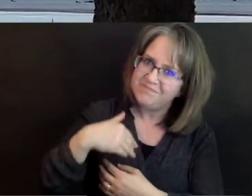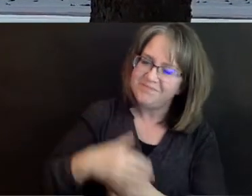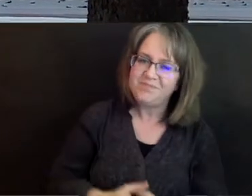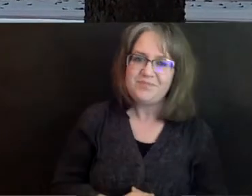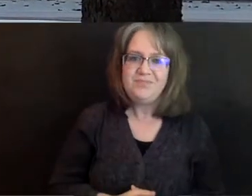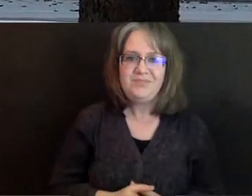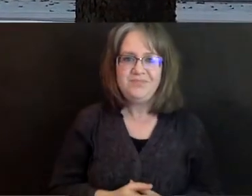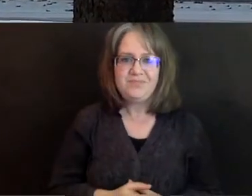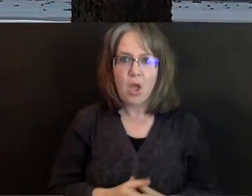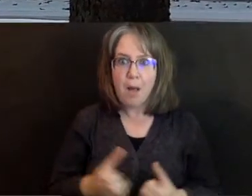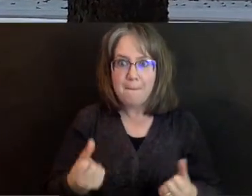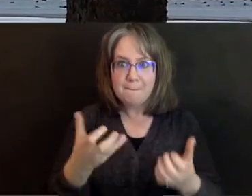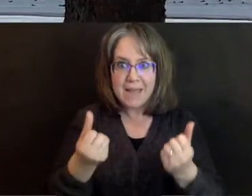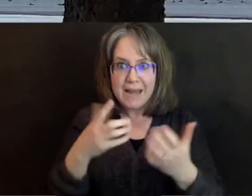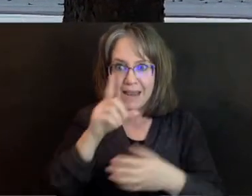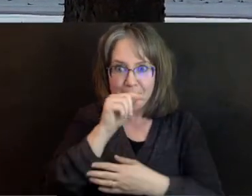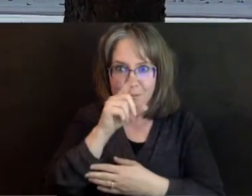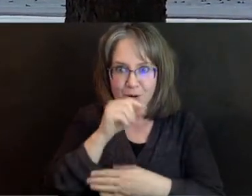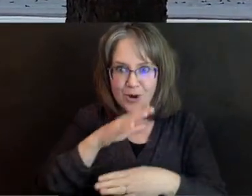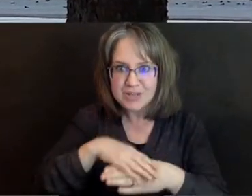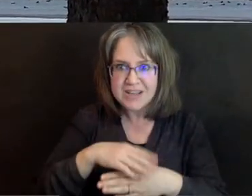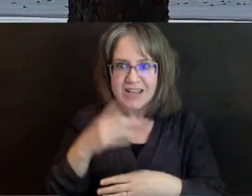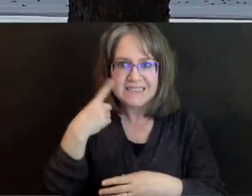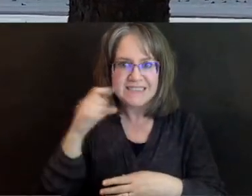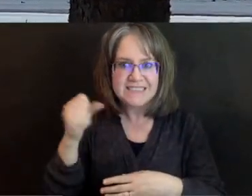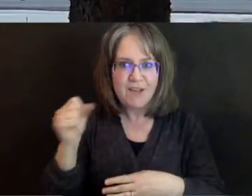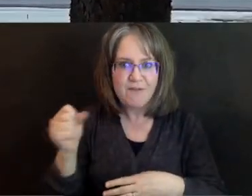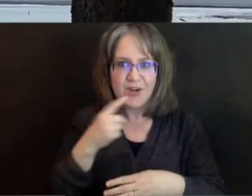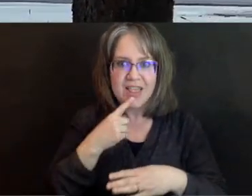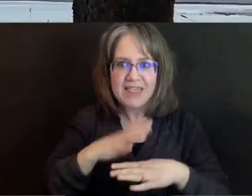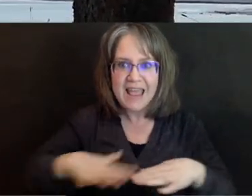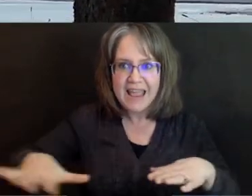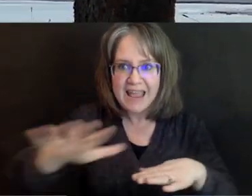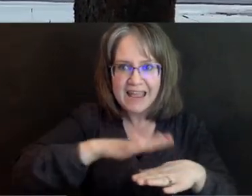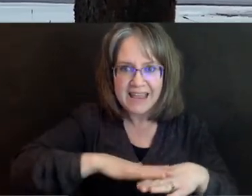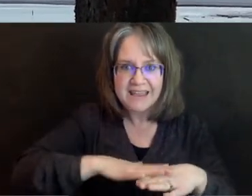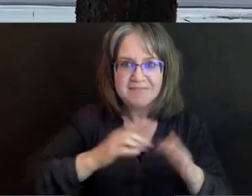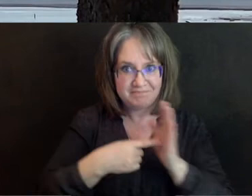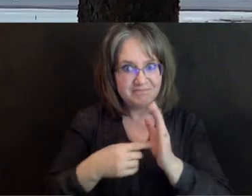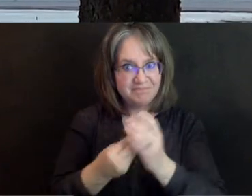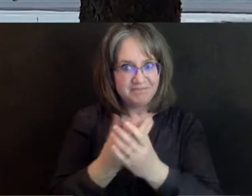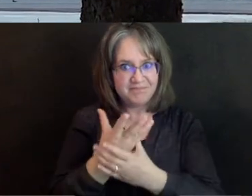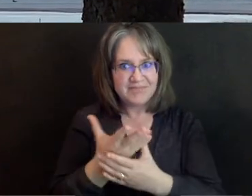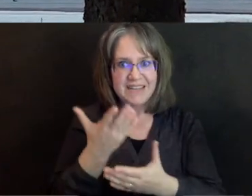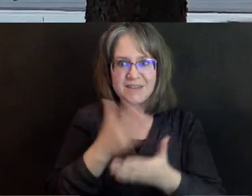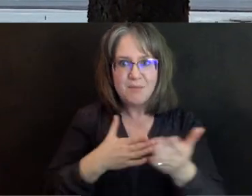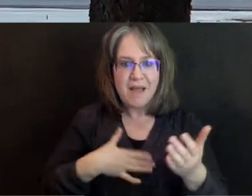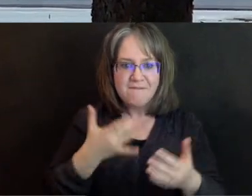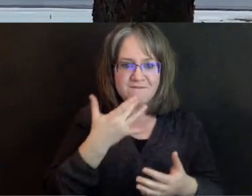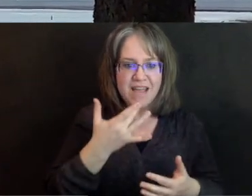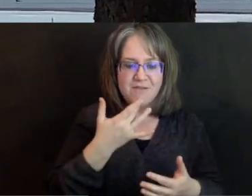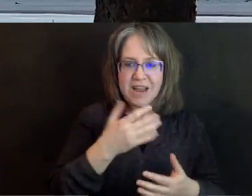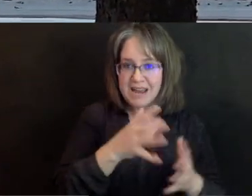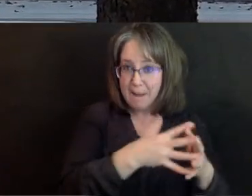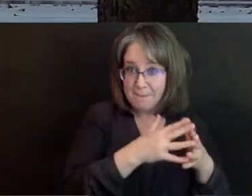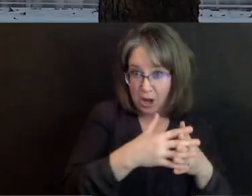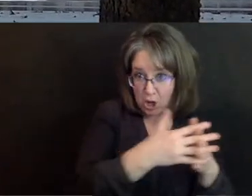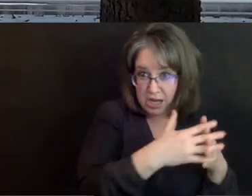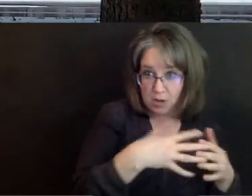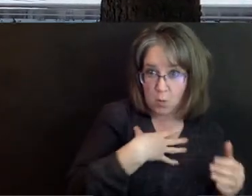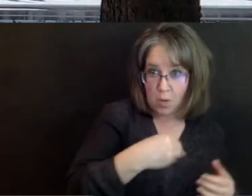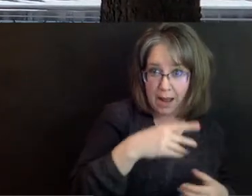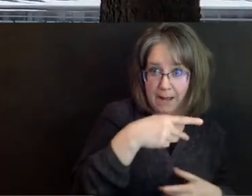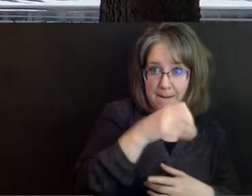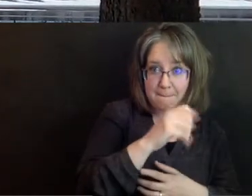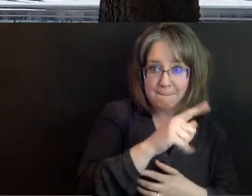The fact that there are this many birds on Silver Lake is a sure sign that it is spring. Some of my favorite returning waterfowl are the American white